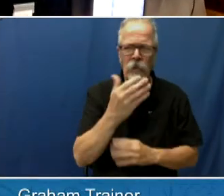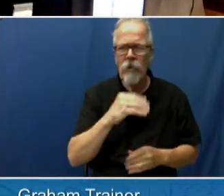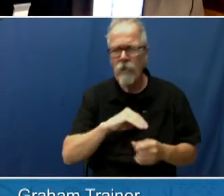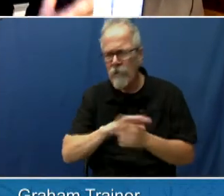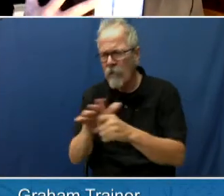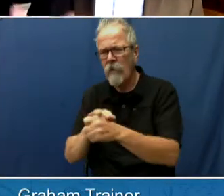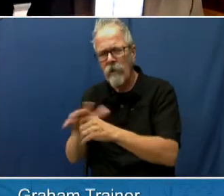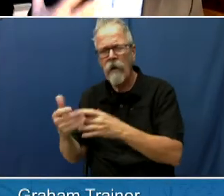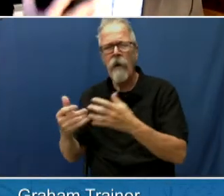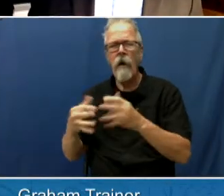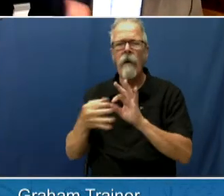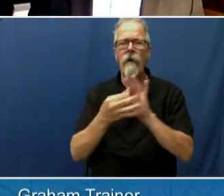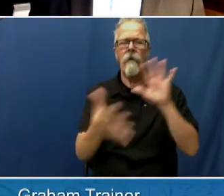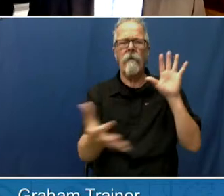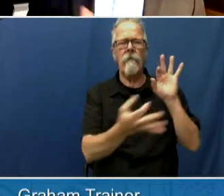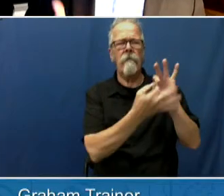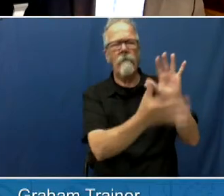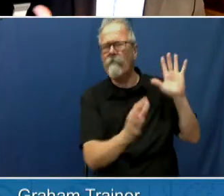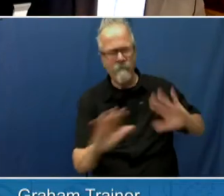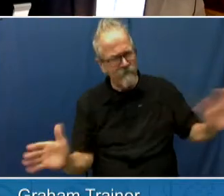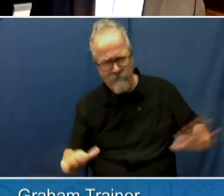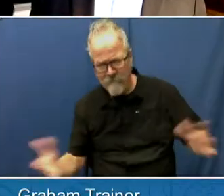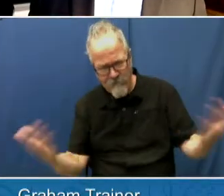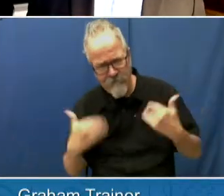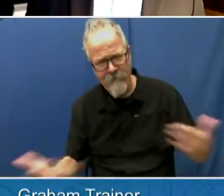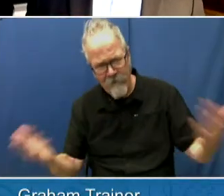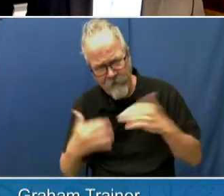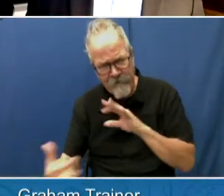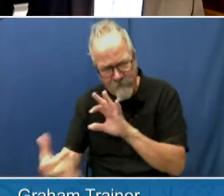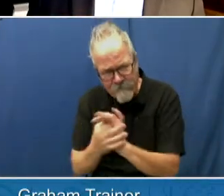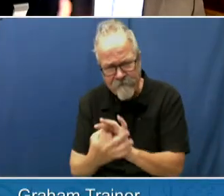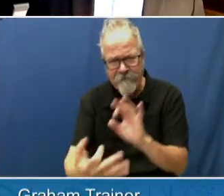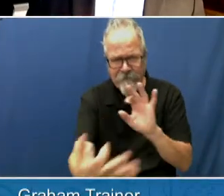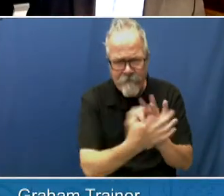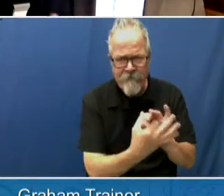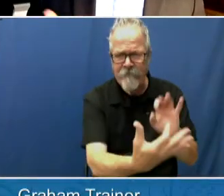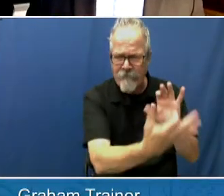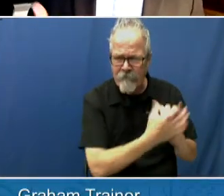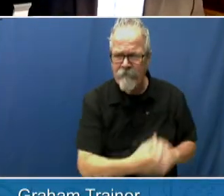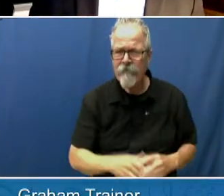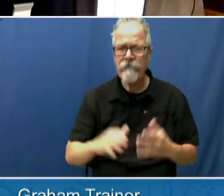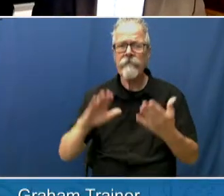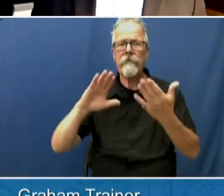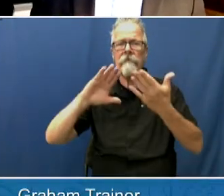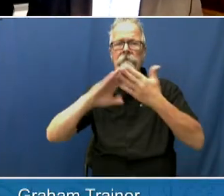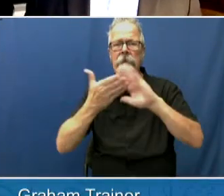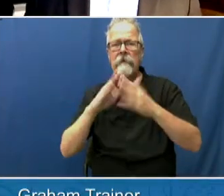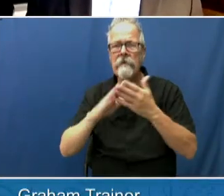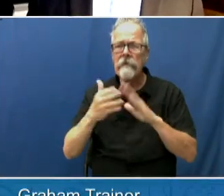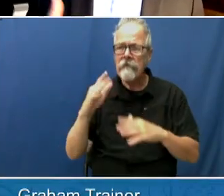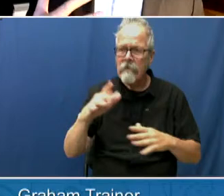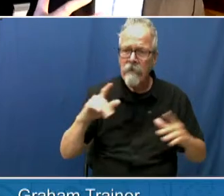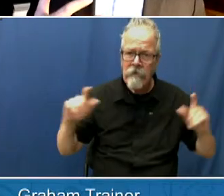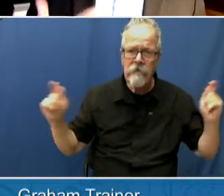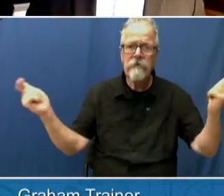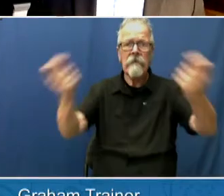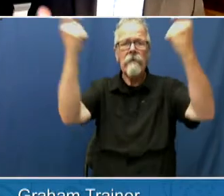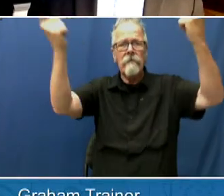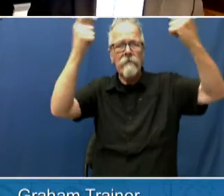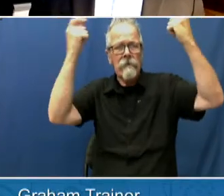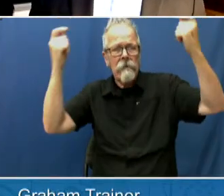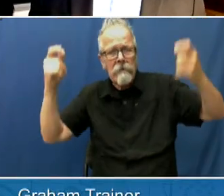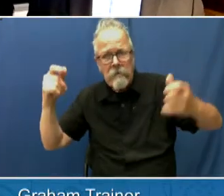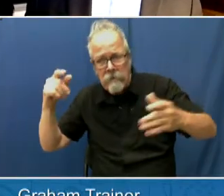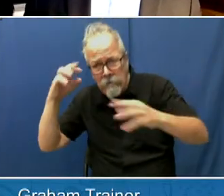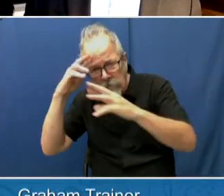of our city. So when I think about the city that we must be, it's a city that celebrates, respects, and protects its workers, where we understand